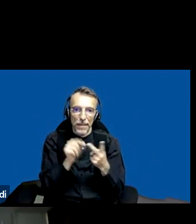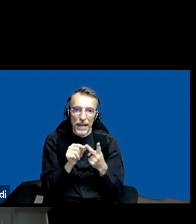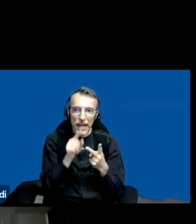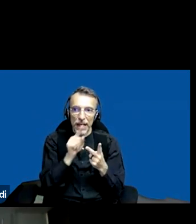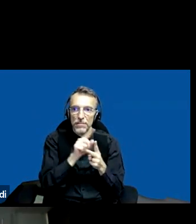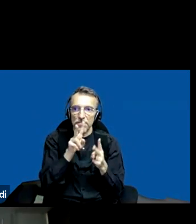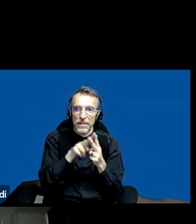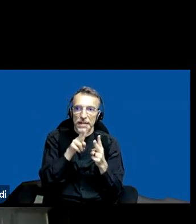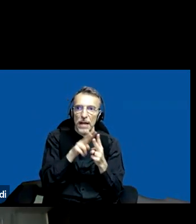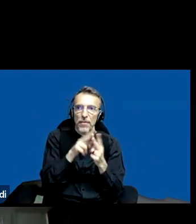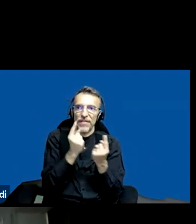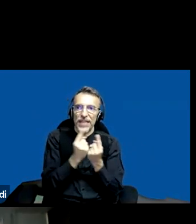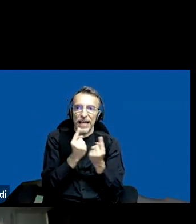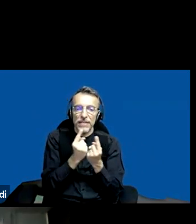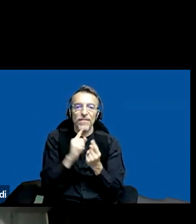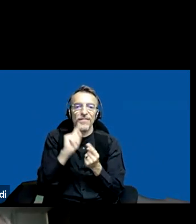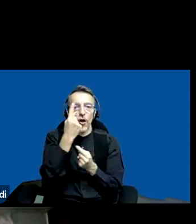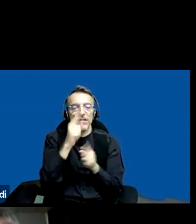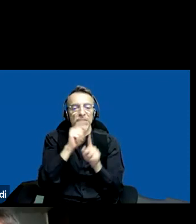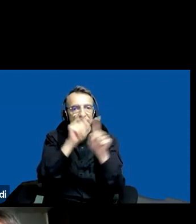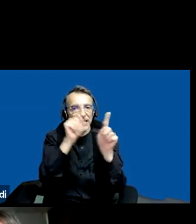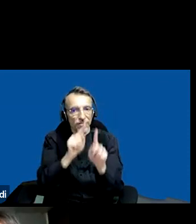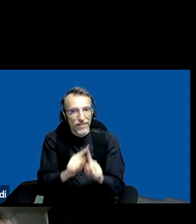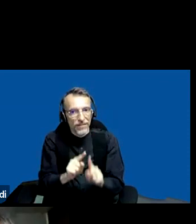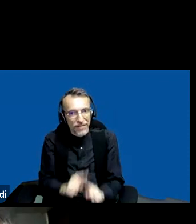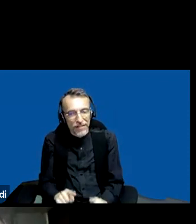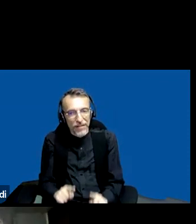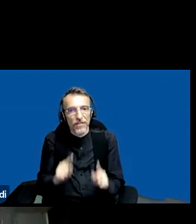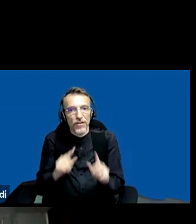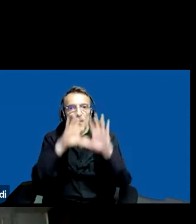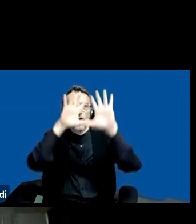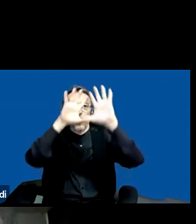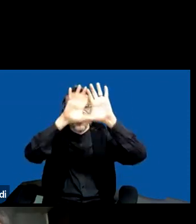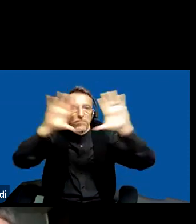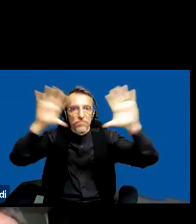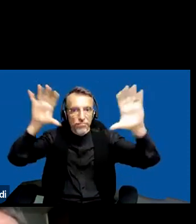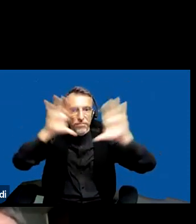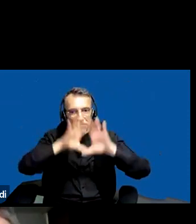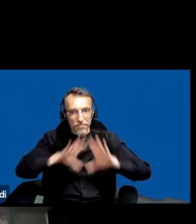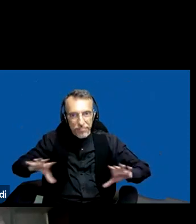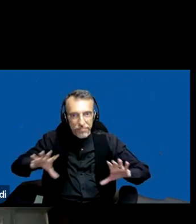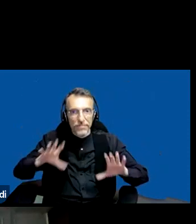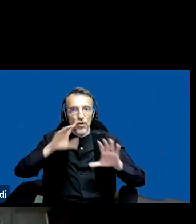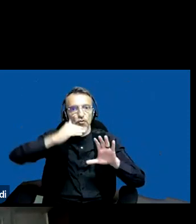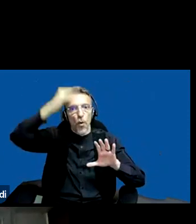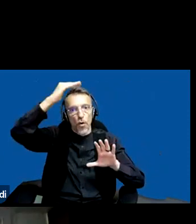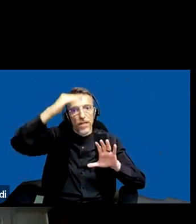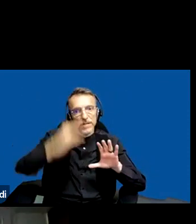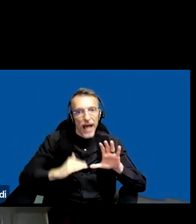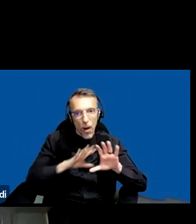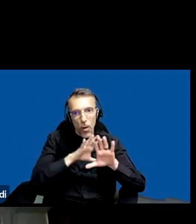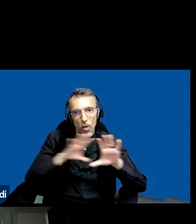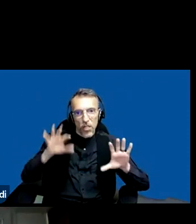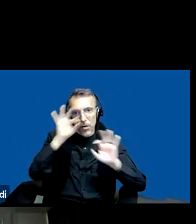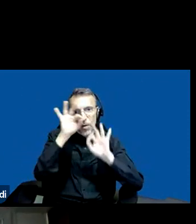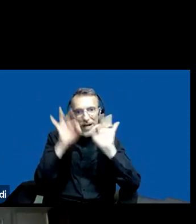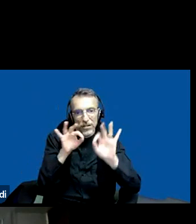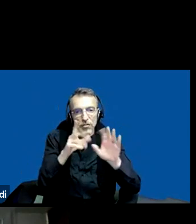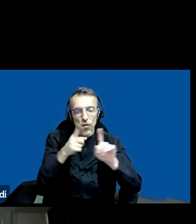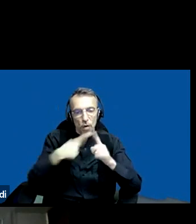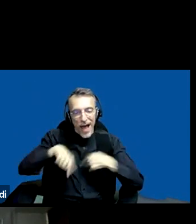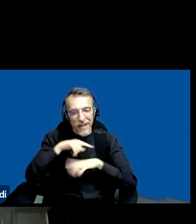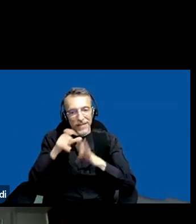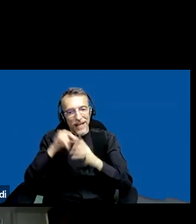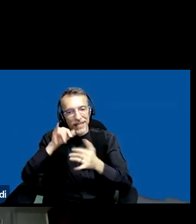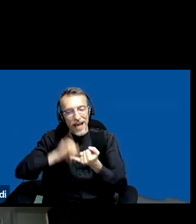these. I mean, first of all, everybody in different ways has addressed this global north-south question. I think for us at IDS and for